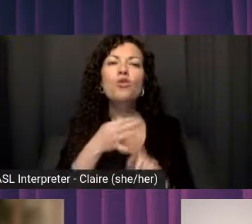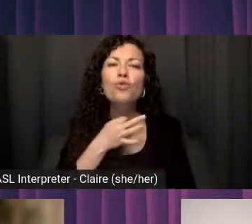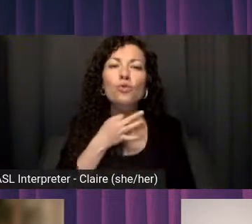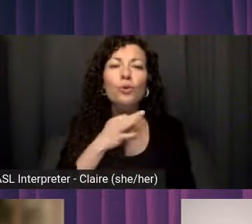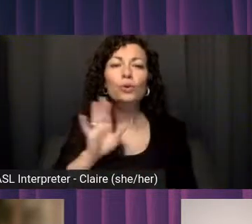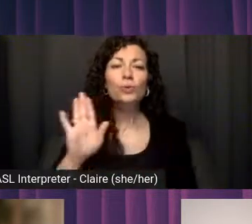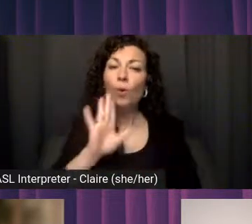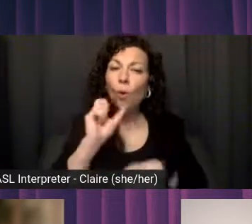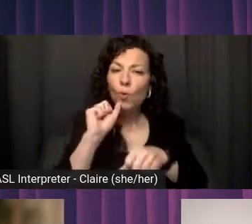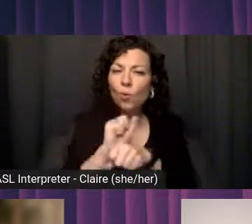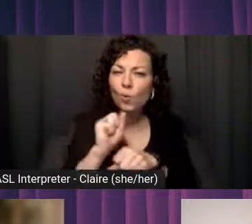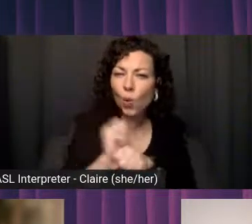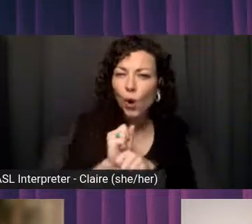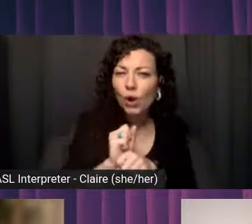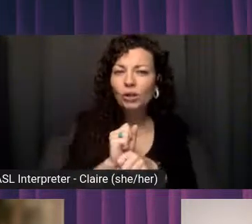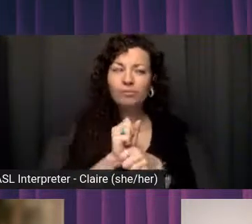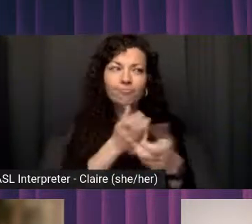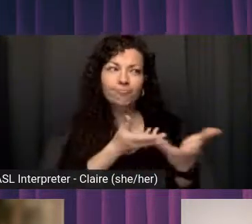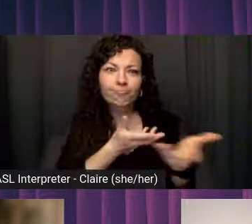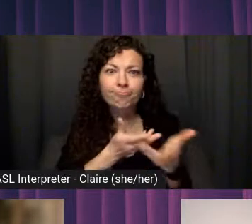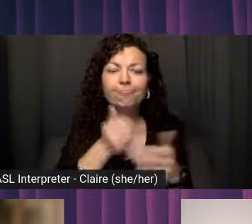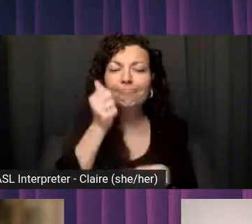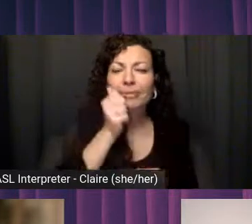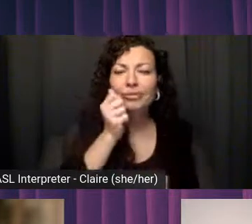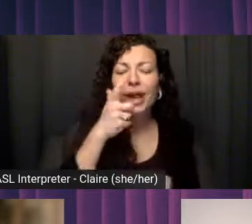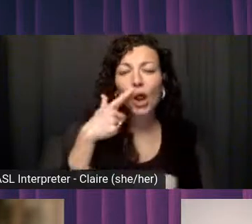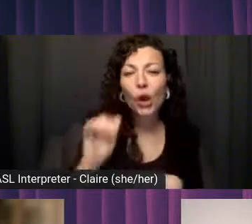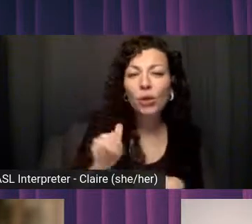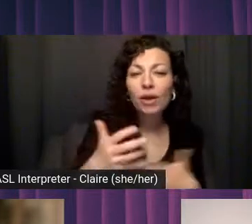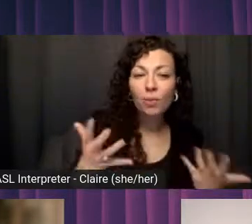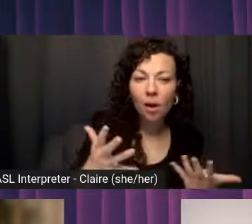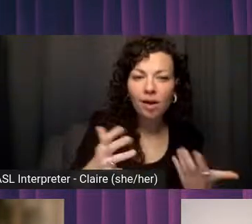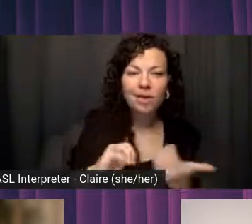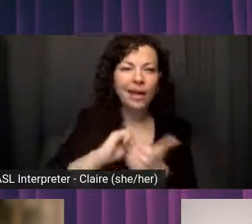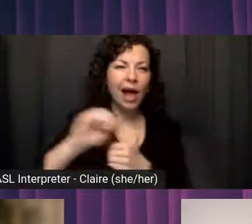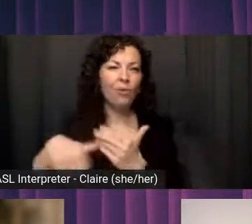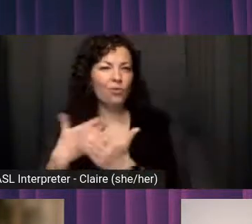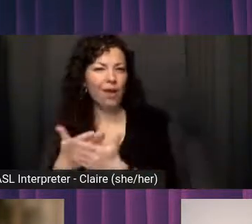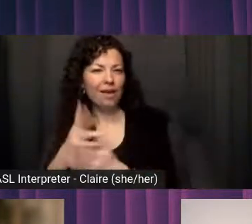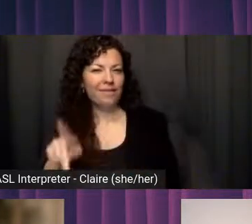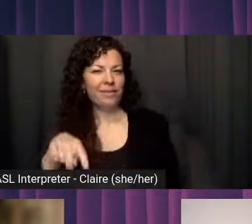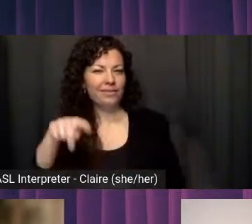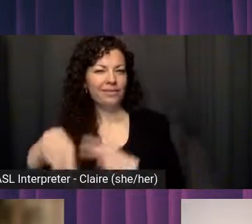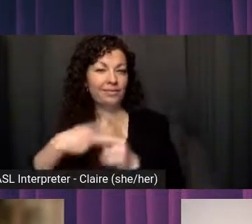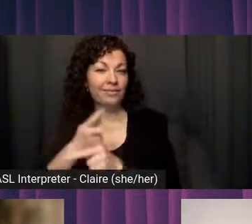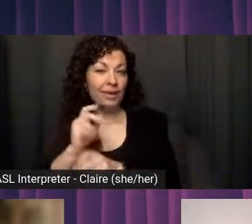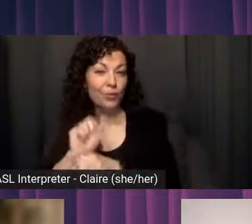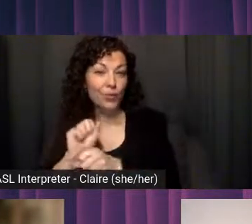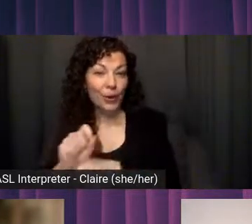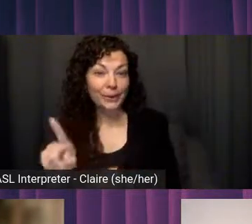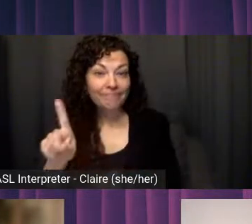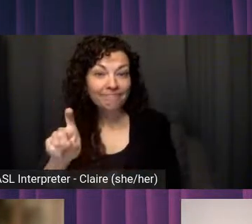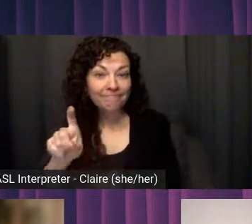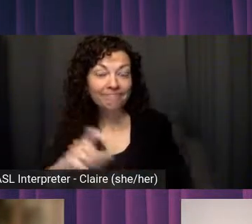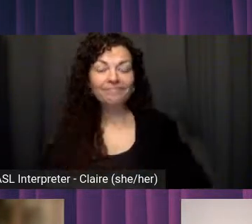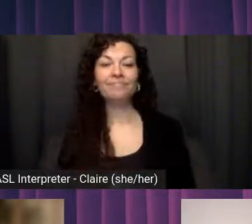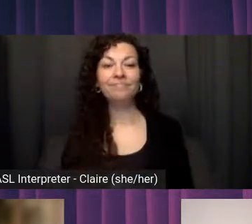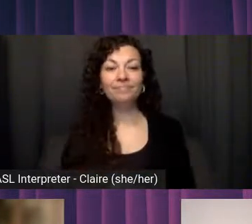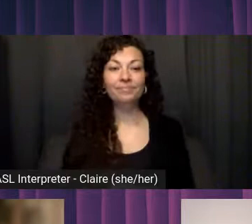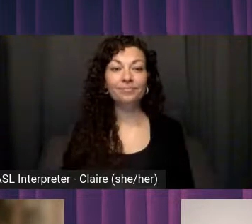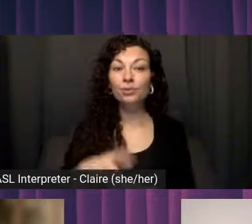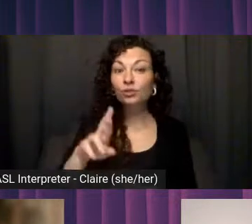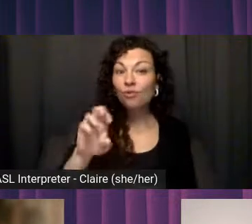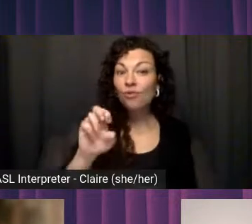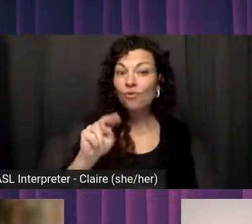get to doing what you do? Renee, you want to hop in